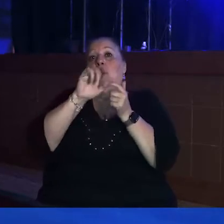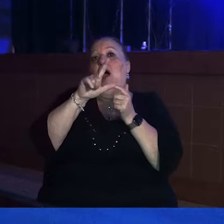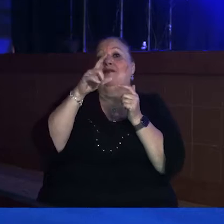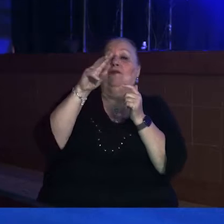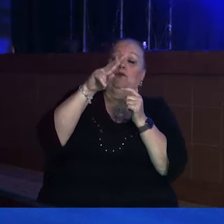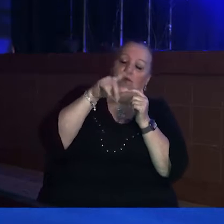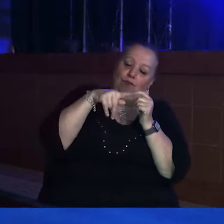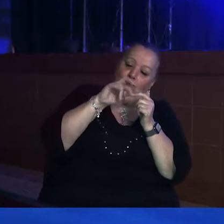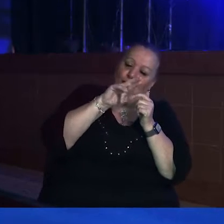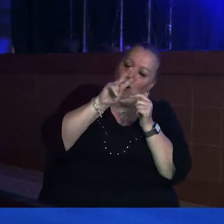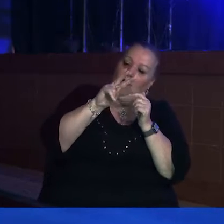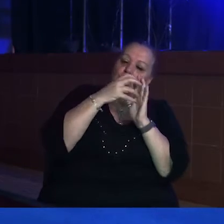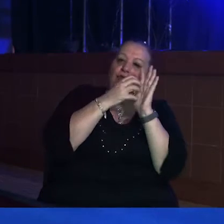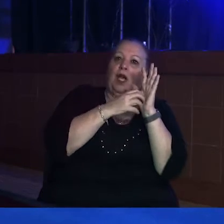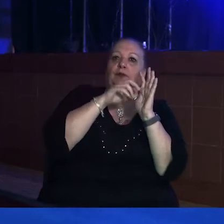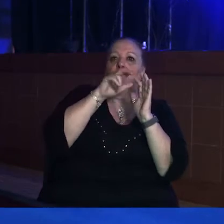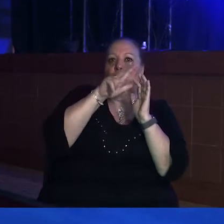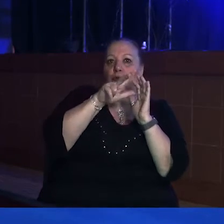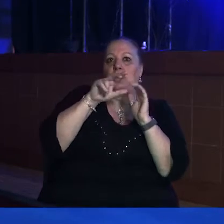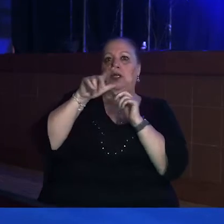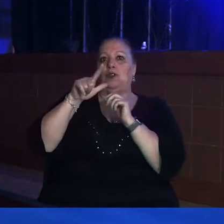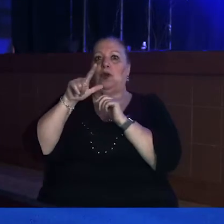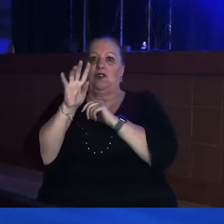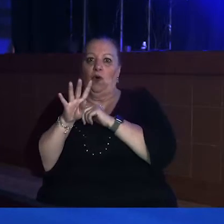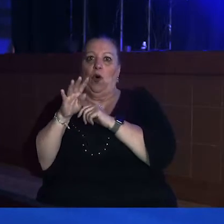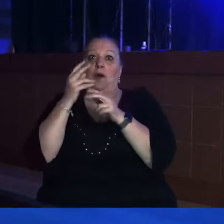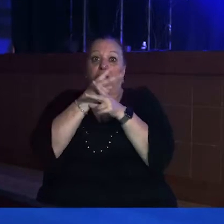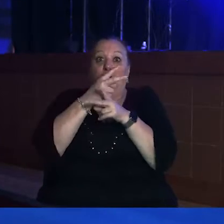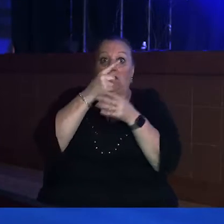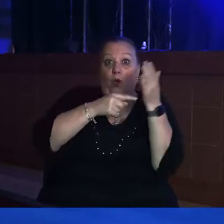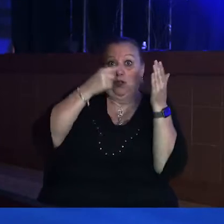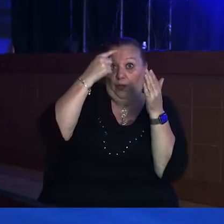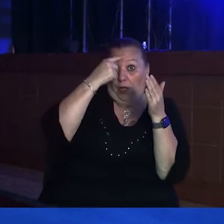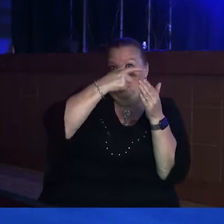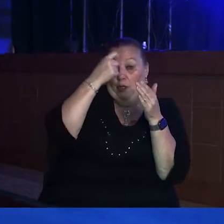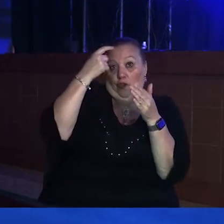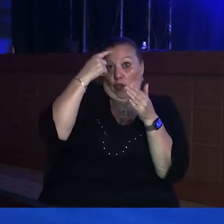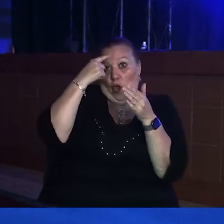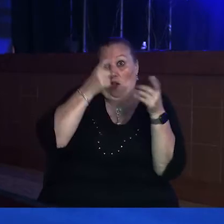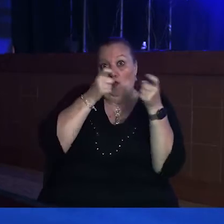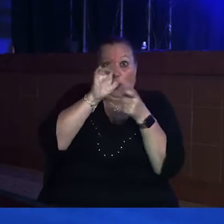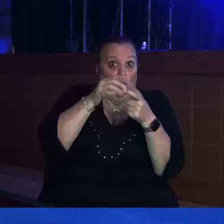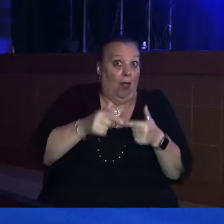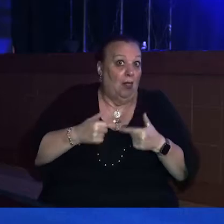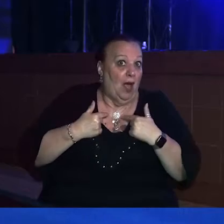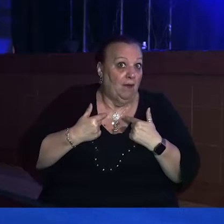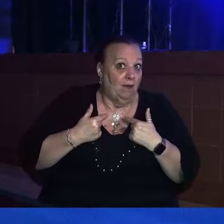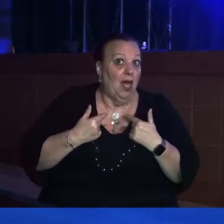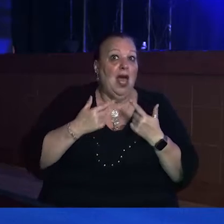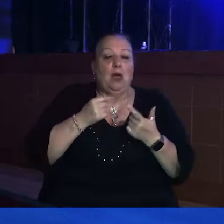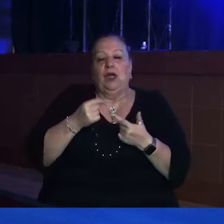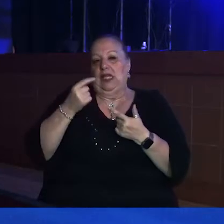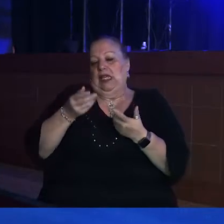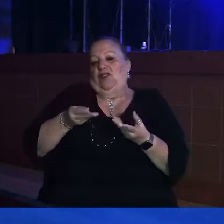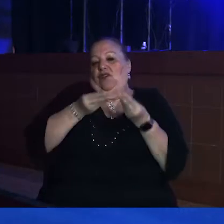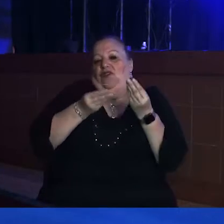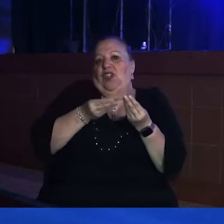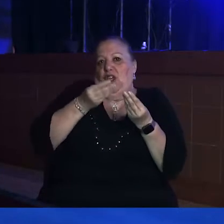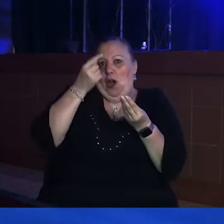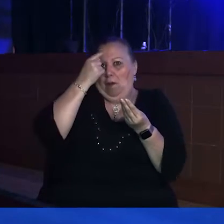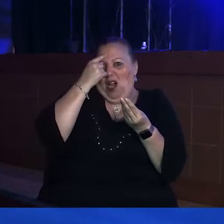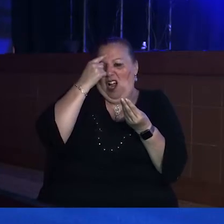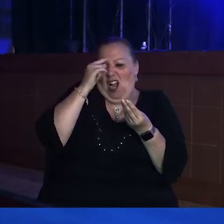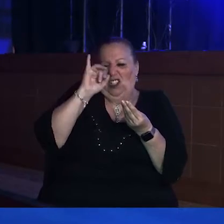"Be careful what you think, because your thoughts run your life." And we can feed our minds just junk food and think about